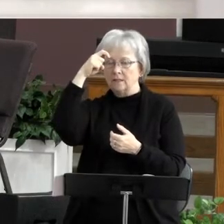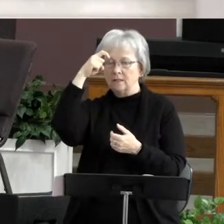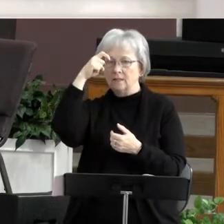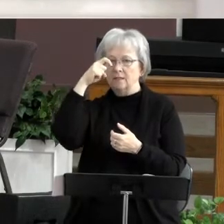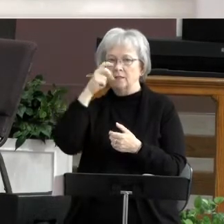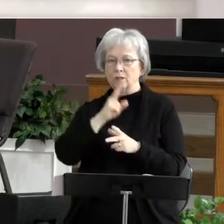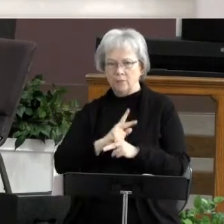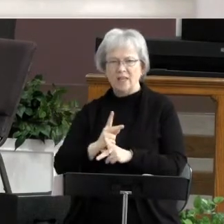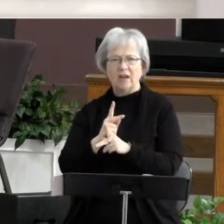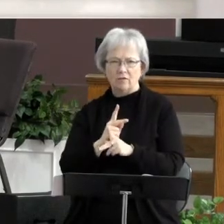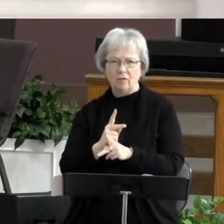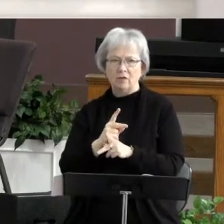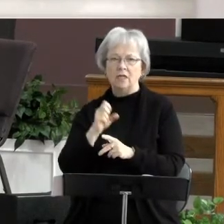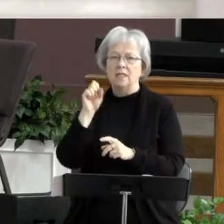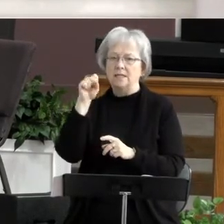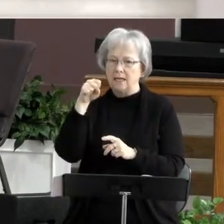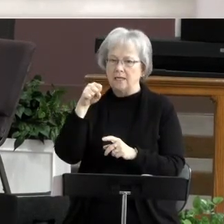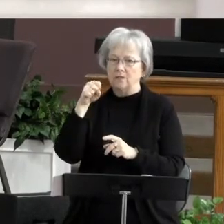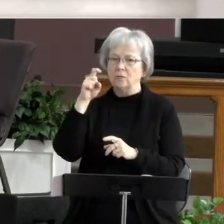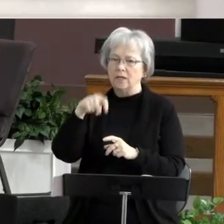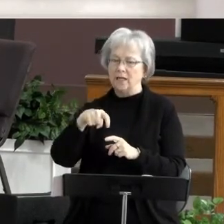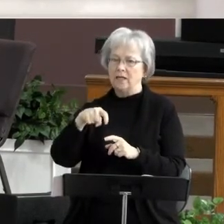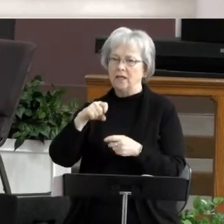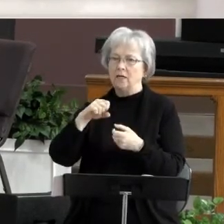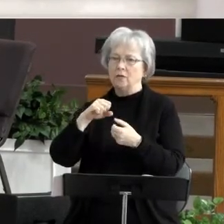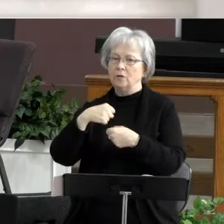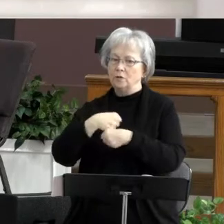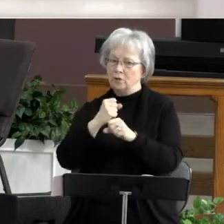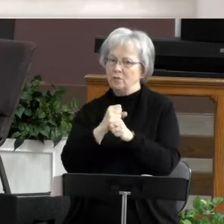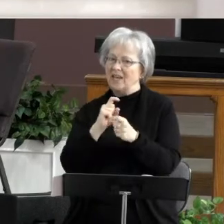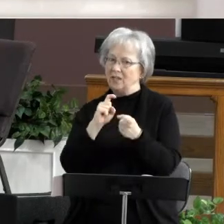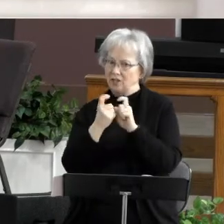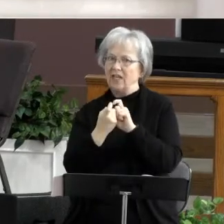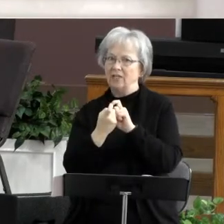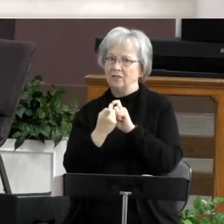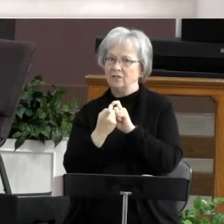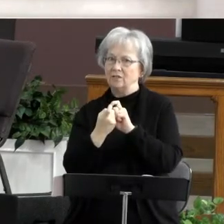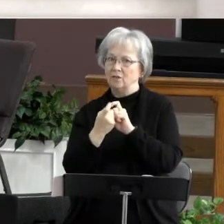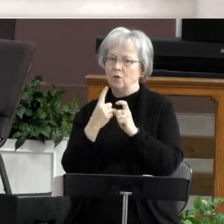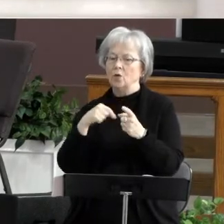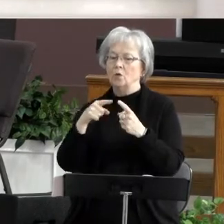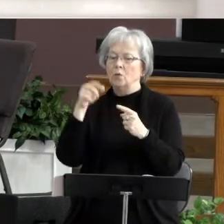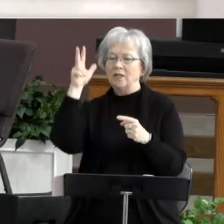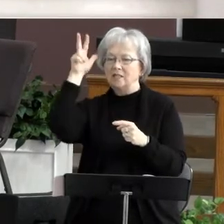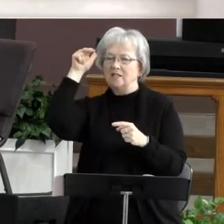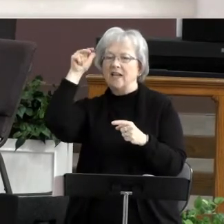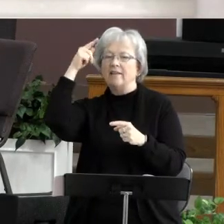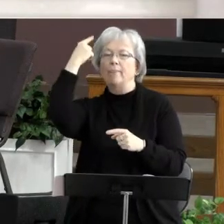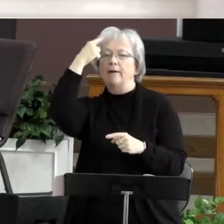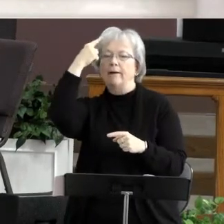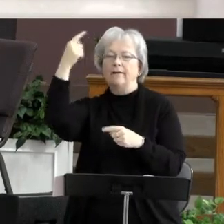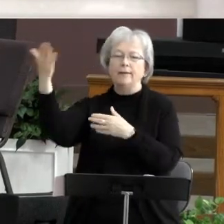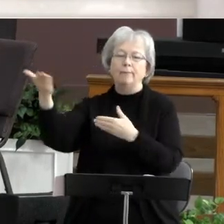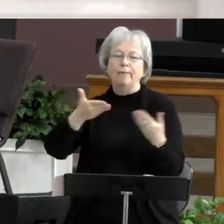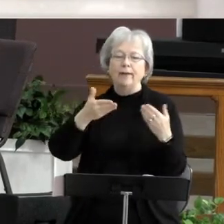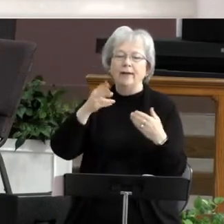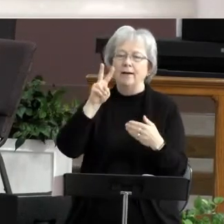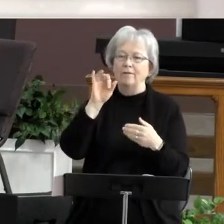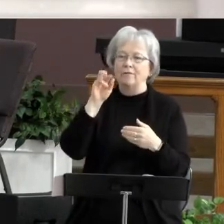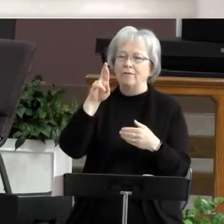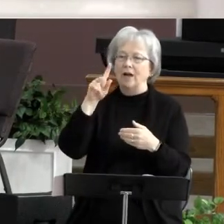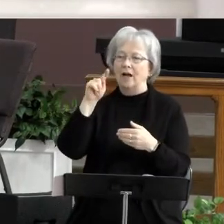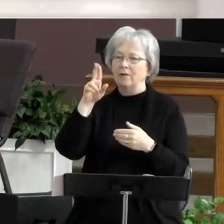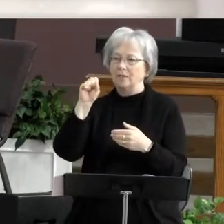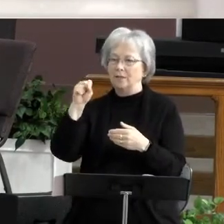had to make some adjustments, while Satan thought that he was going to have a victory by bringing a virus into our nation